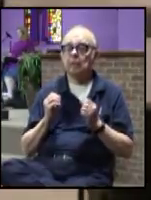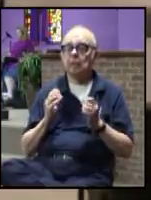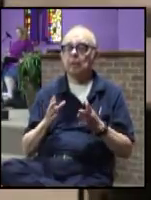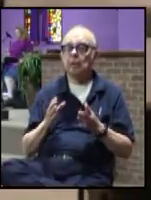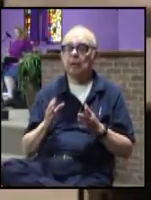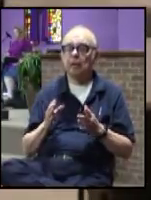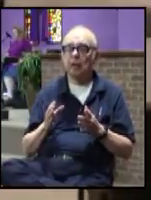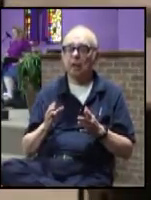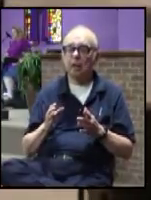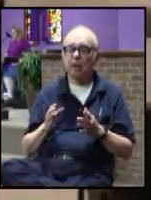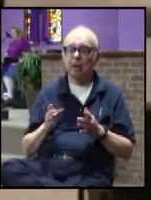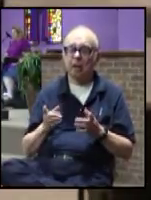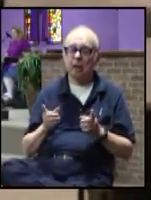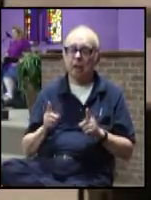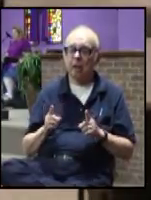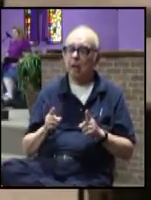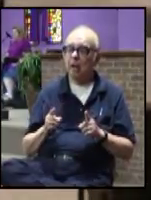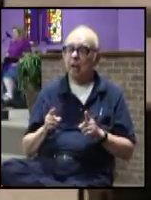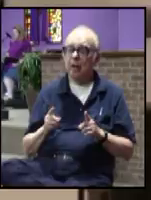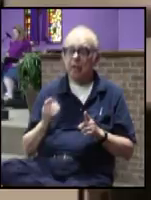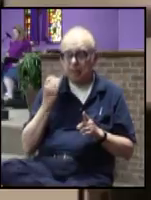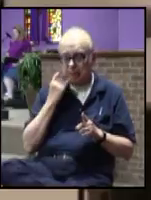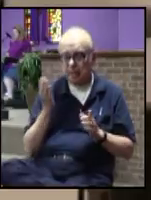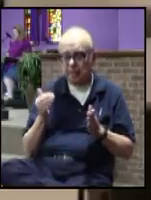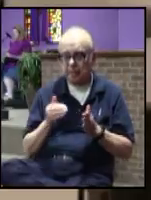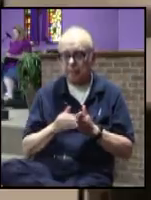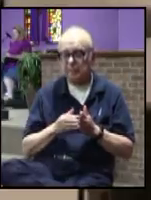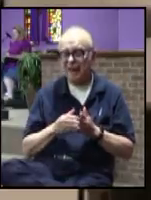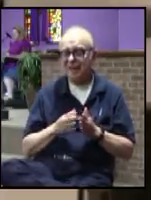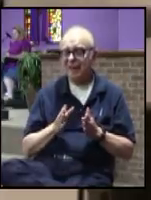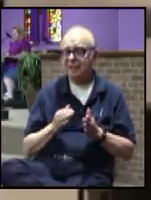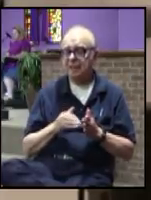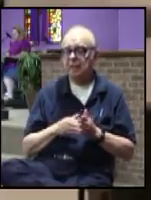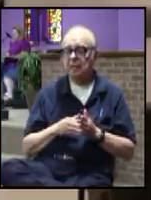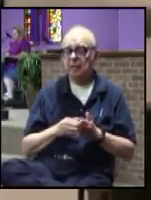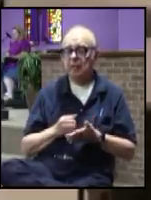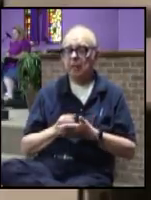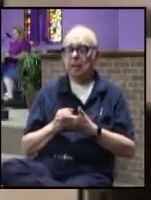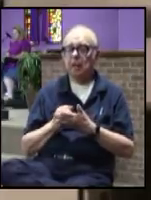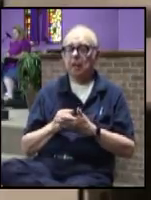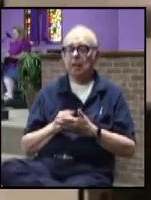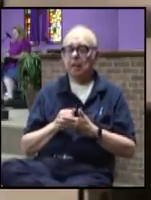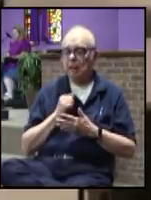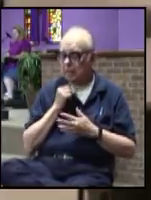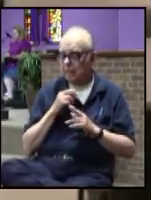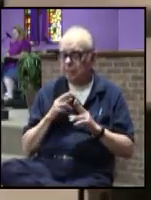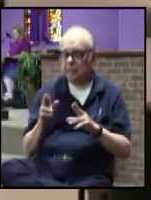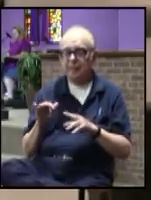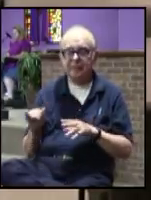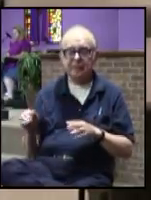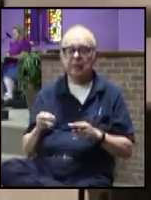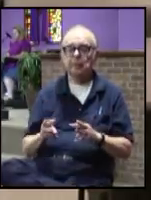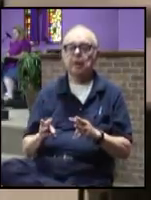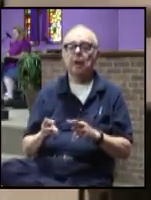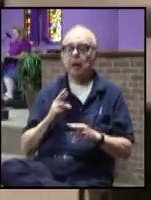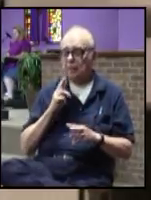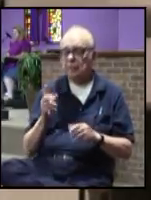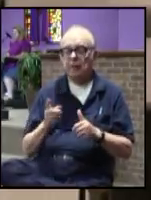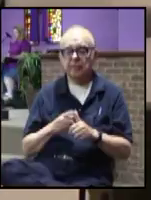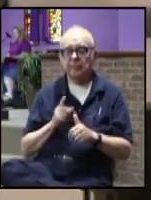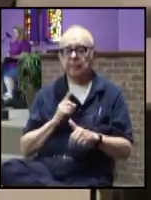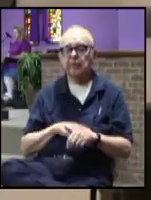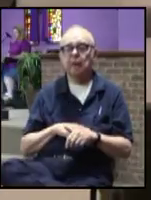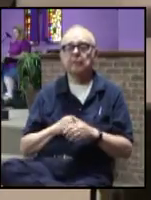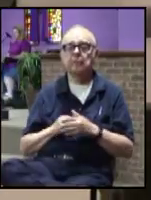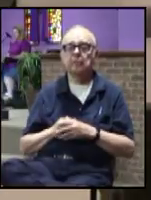But Father, when and if this comes back around, help me not to respond the same way that I responded the